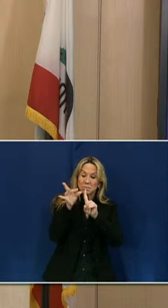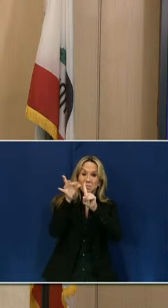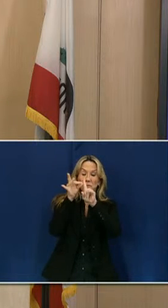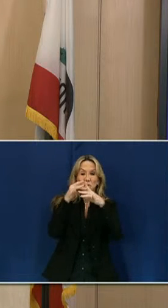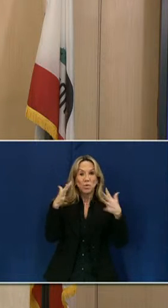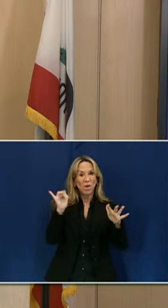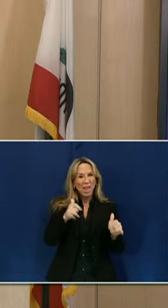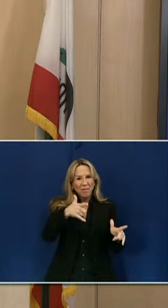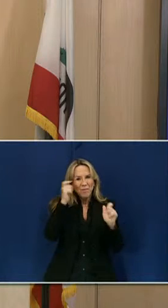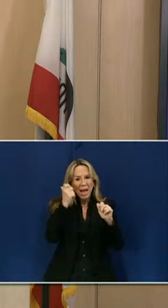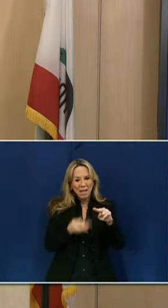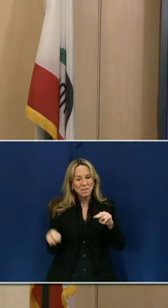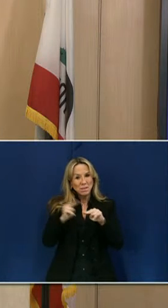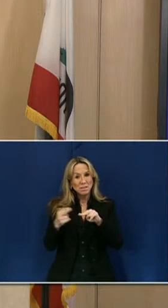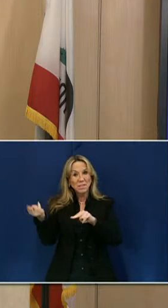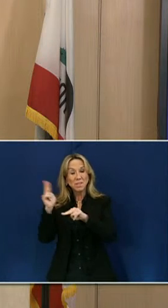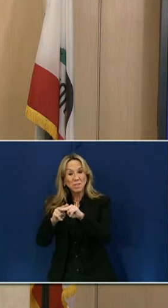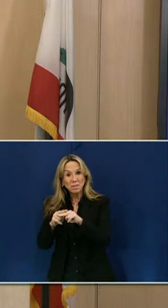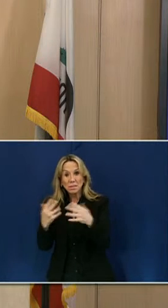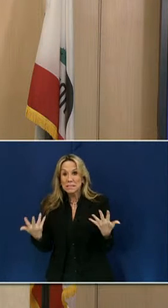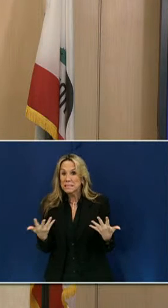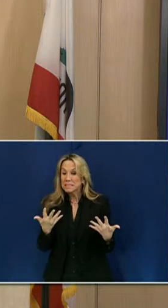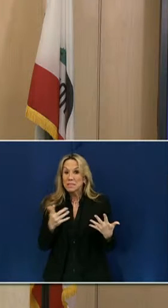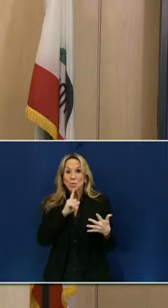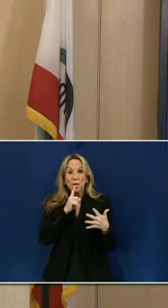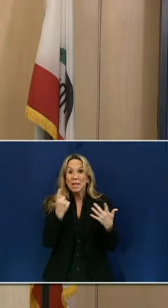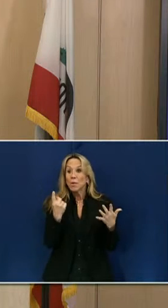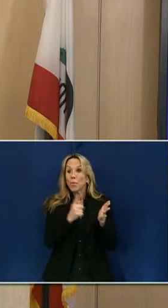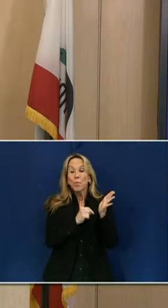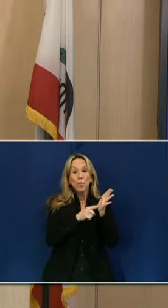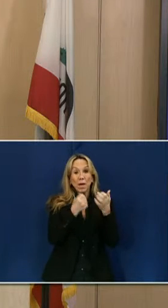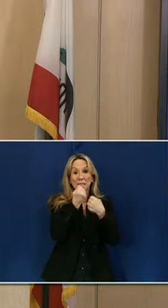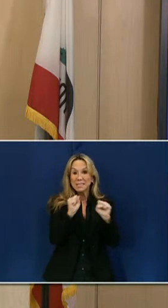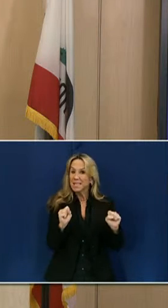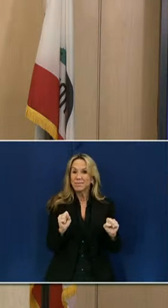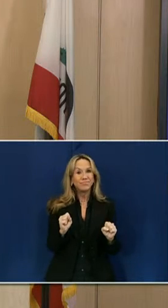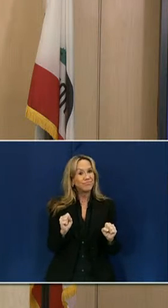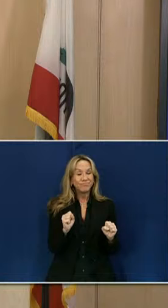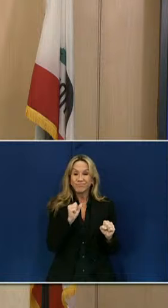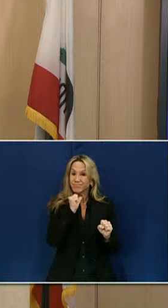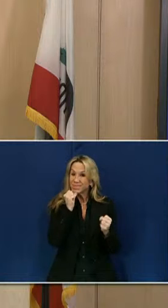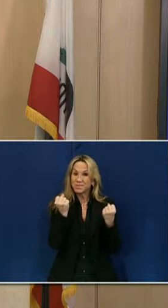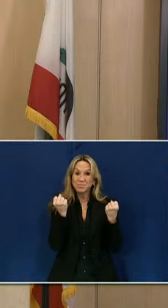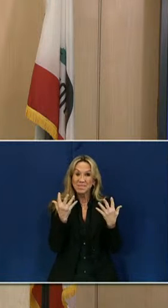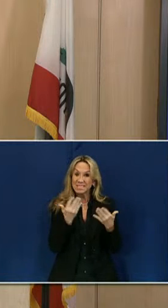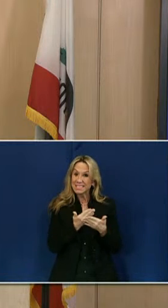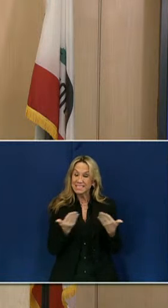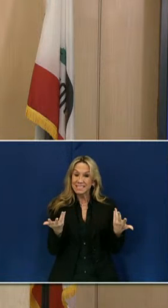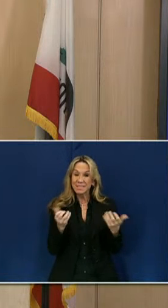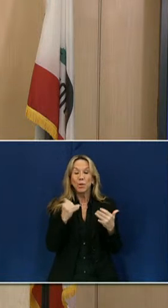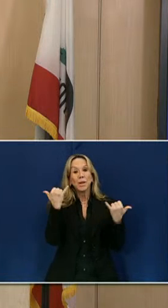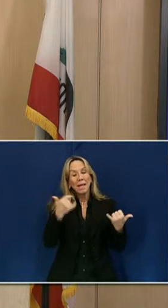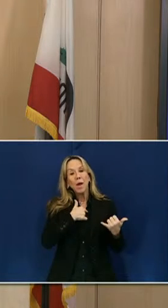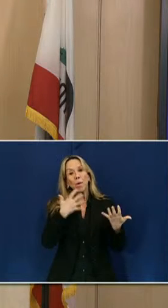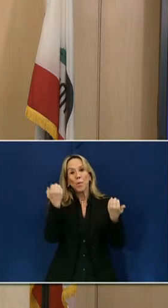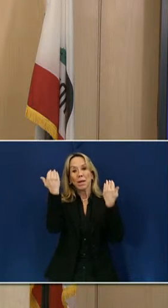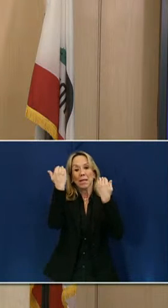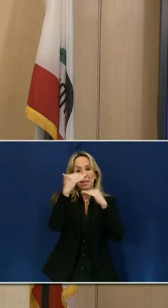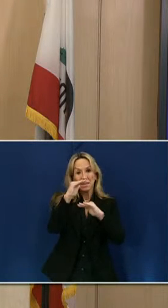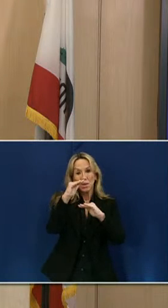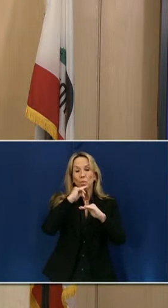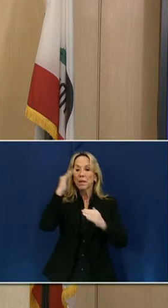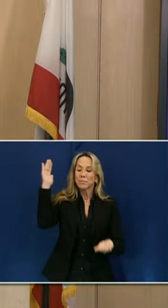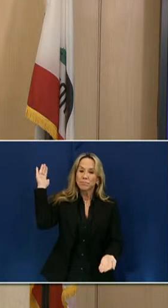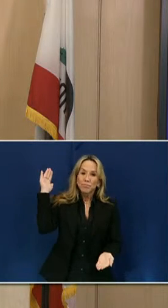it is, there are very few settings that are safe, which is why the aim and intention of what we're doing right now is to try to limit the interaction of